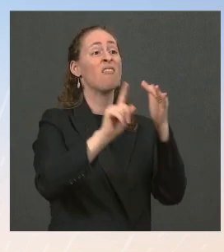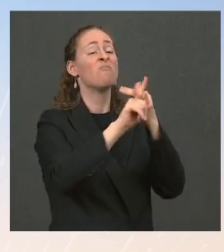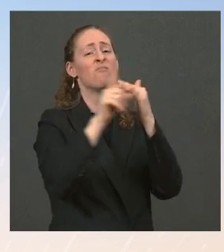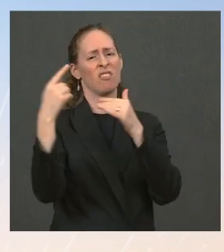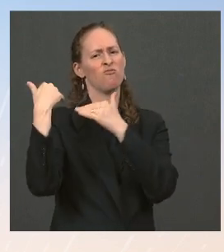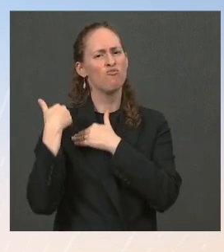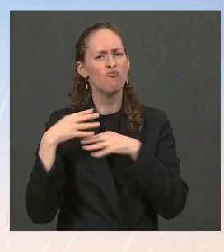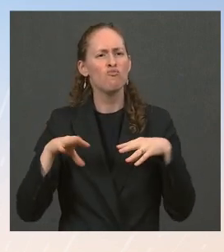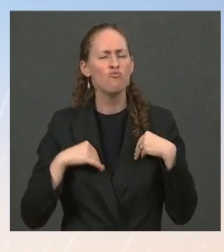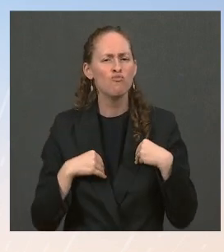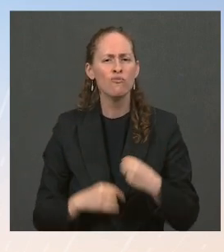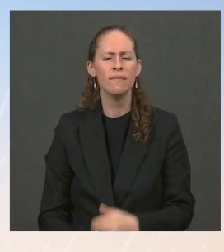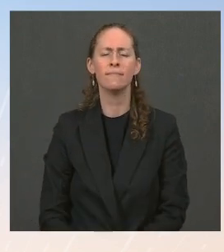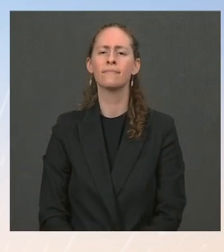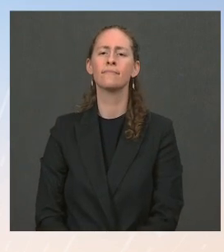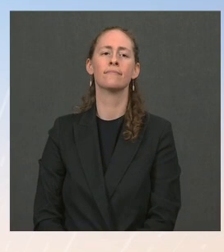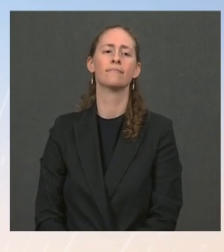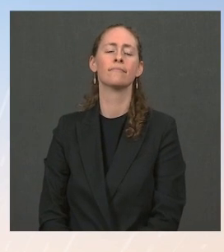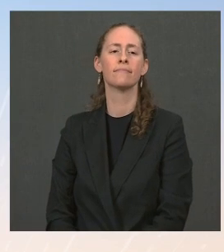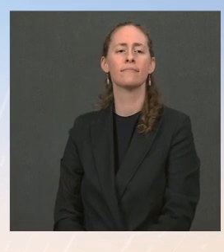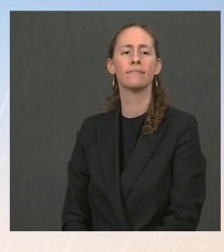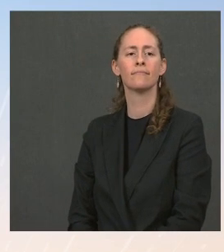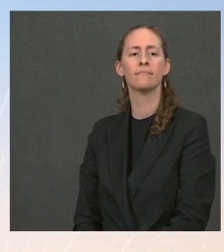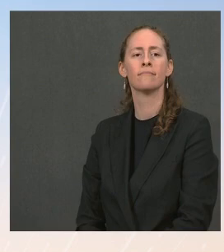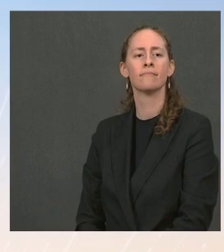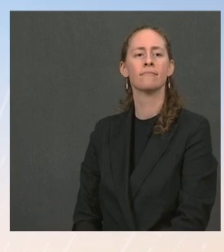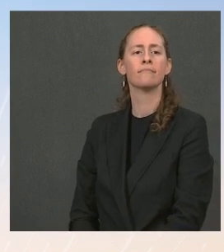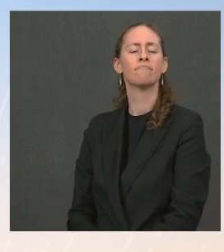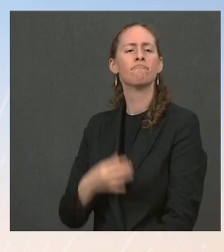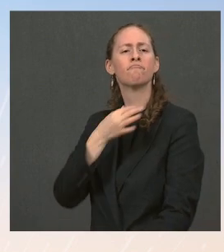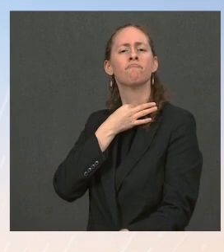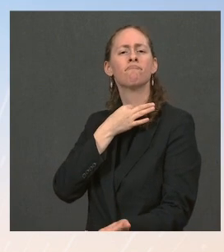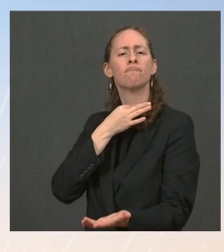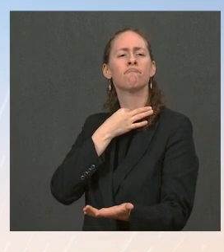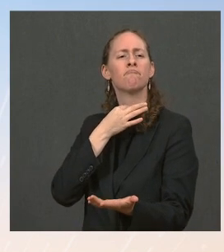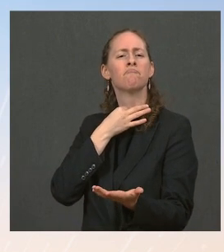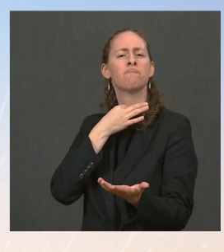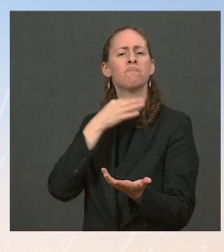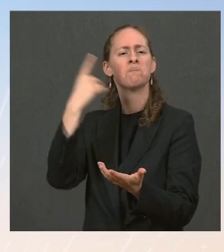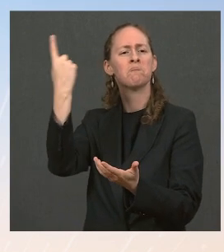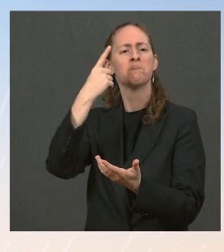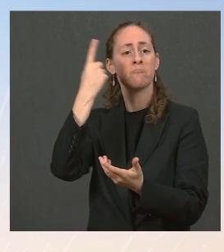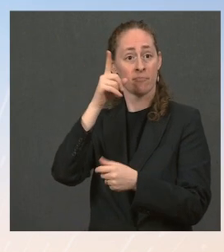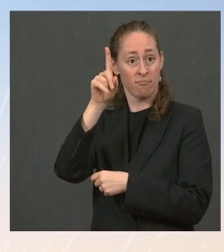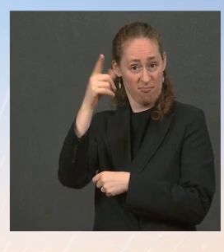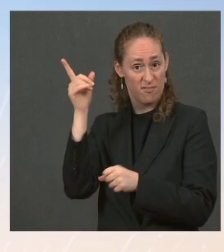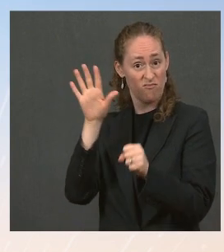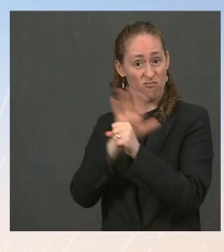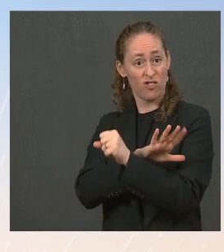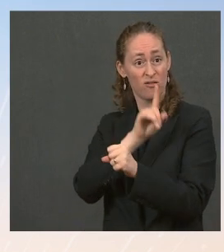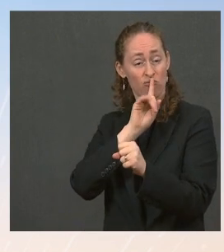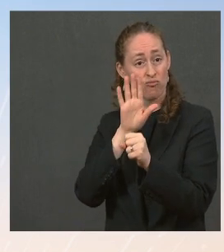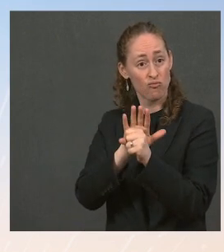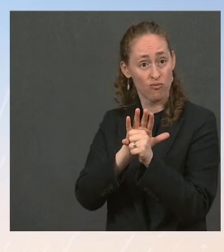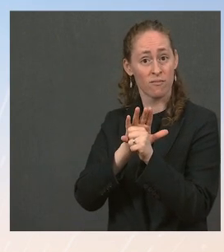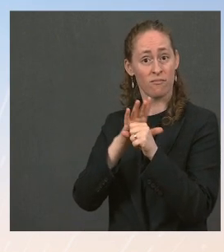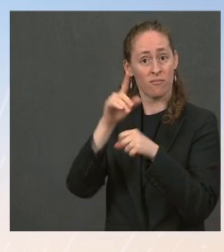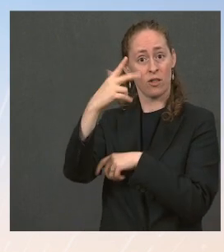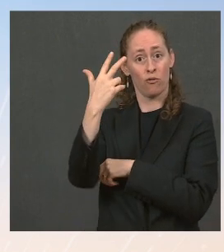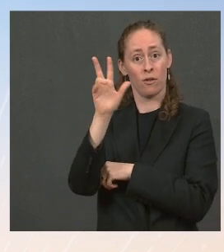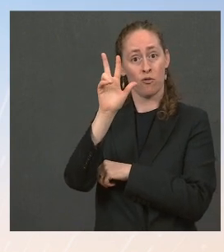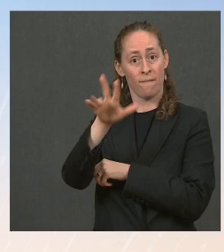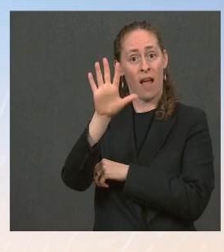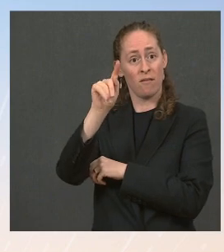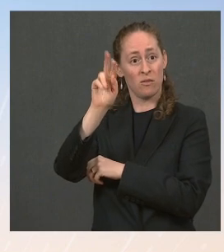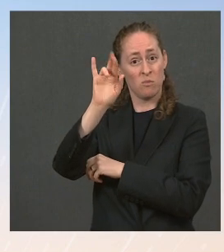meetings this afternoon. On the price tag, is the president still committed to the $3.5 trillion price tag, or does he believe now that